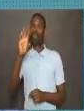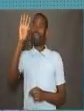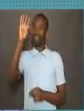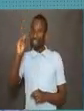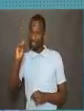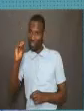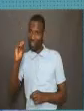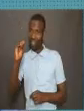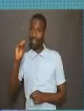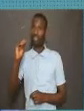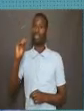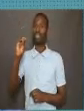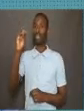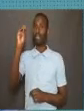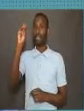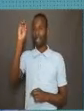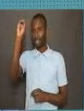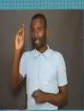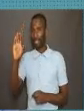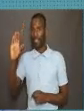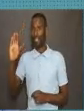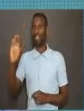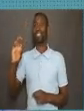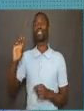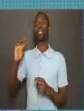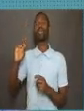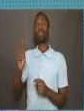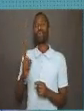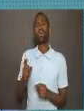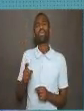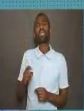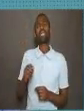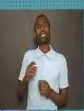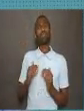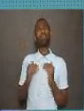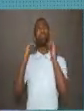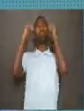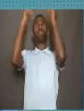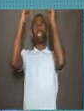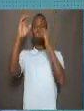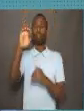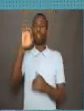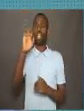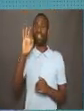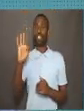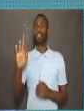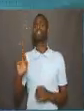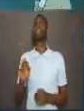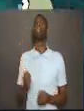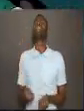450 degrees Celsius, what is the maximum efficiency? Please begin.